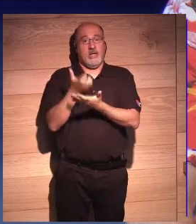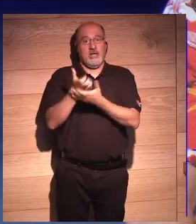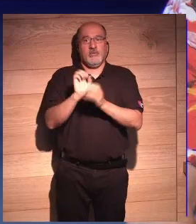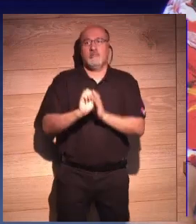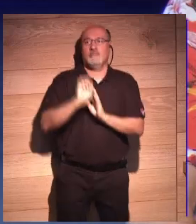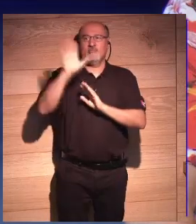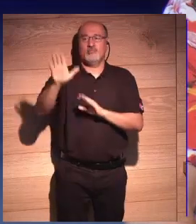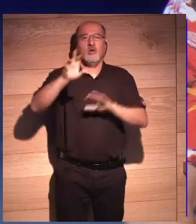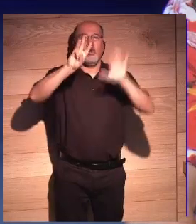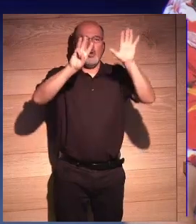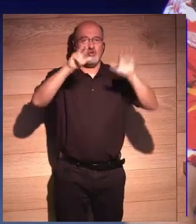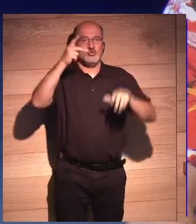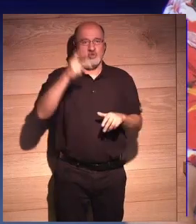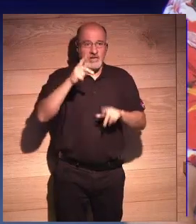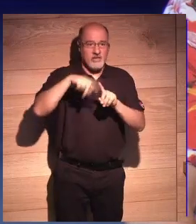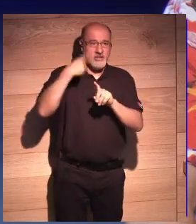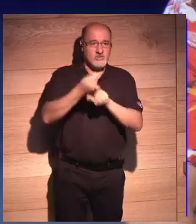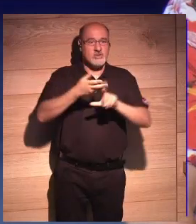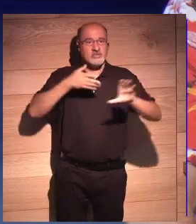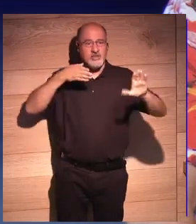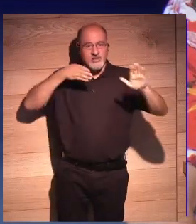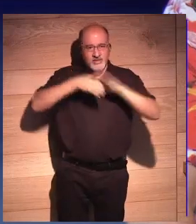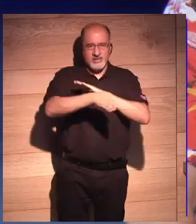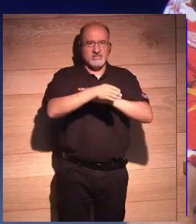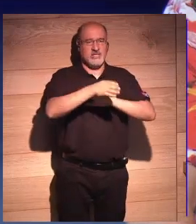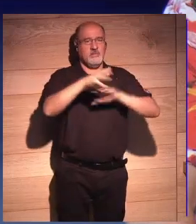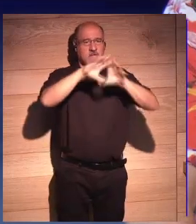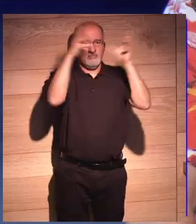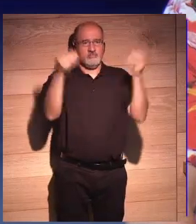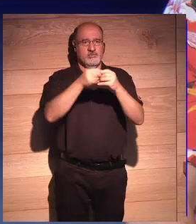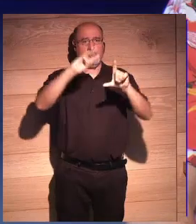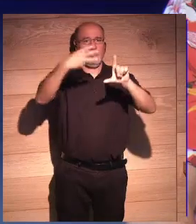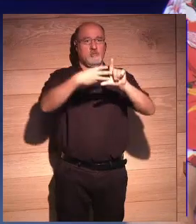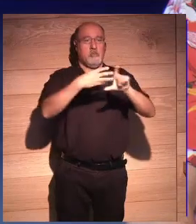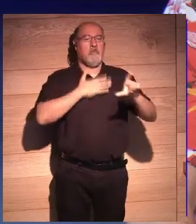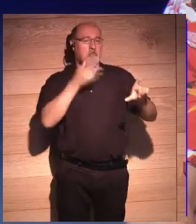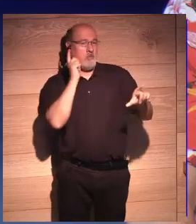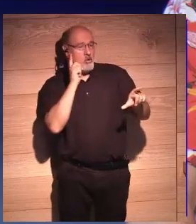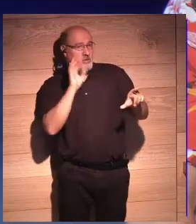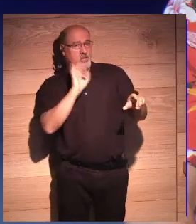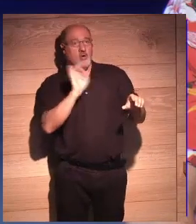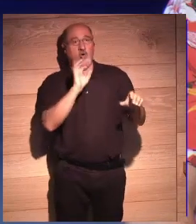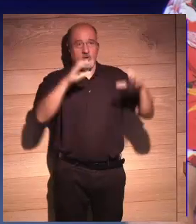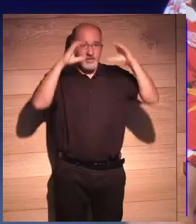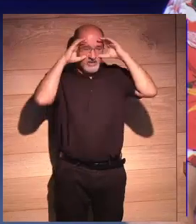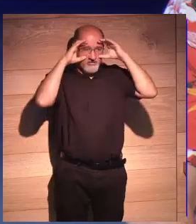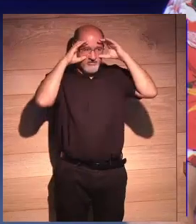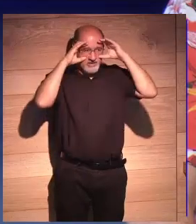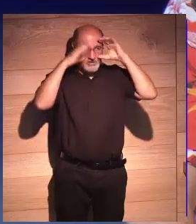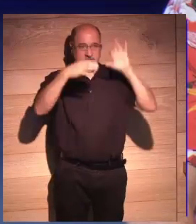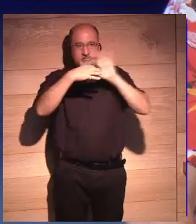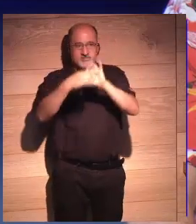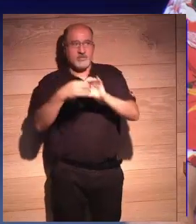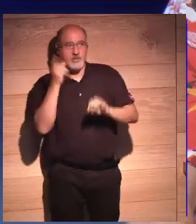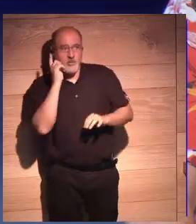records a football, a soccer game with Media Pro, you should be able to transfer it to a